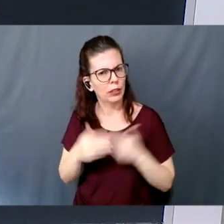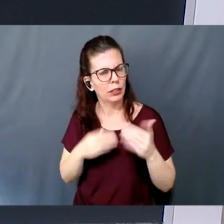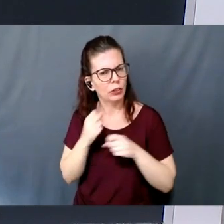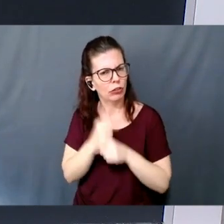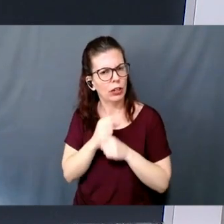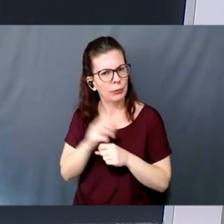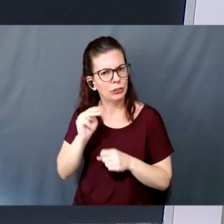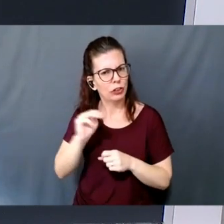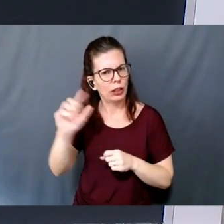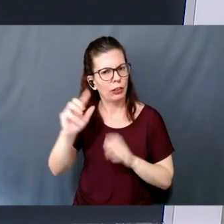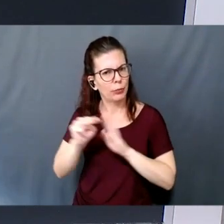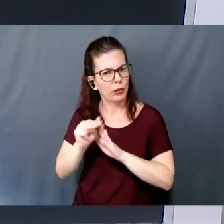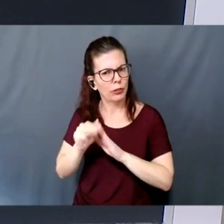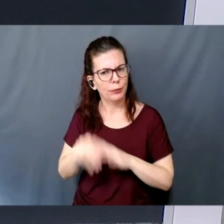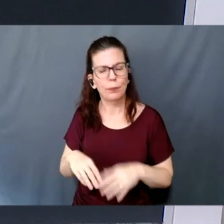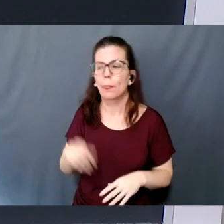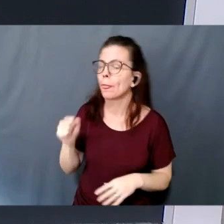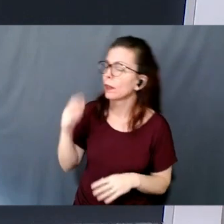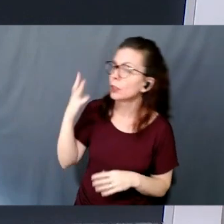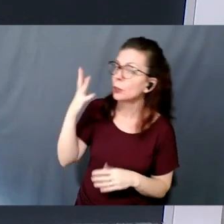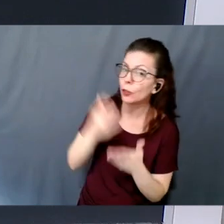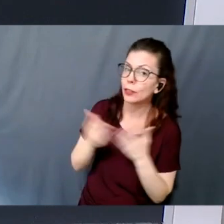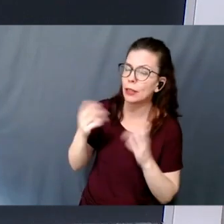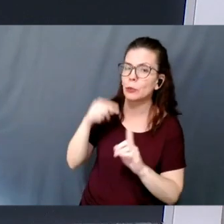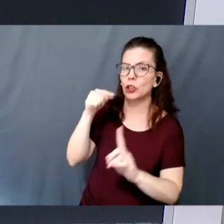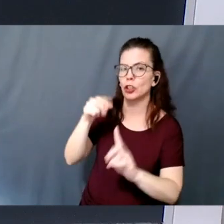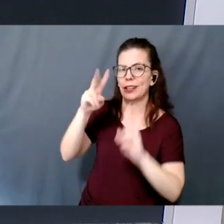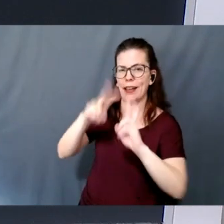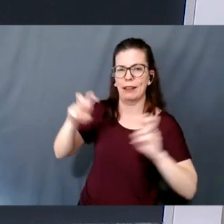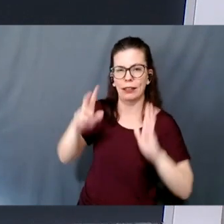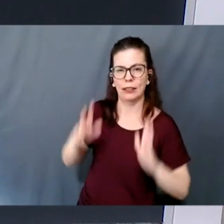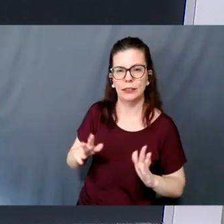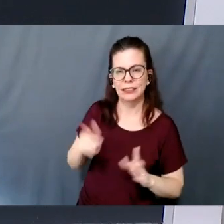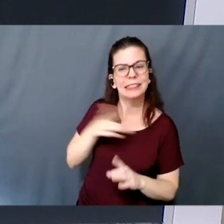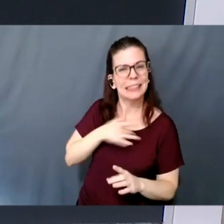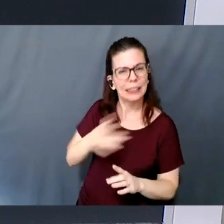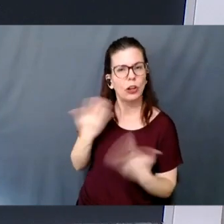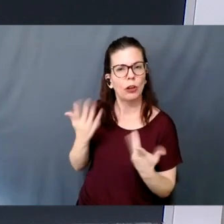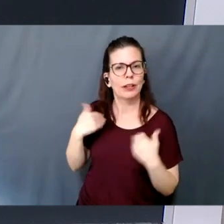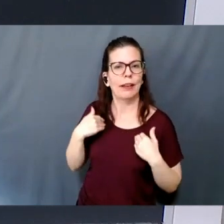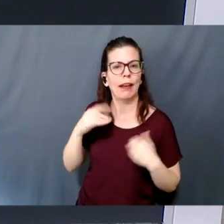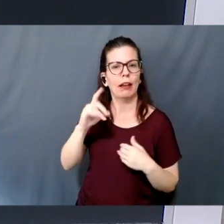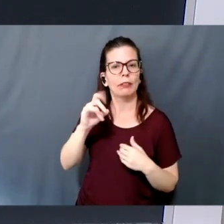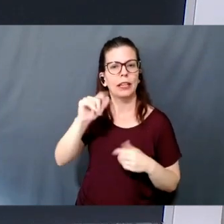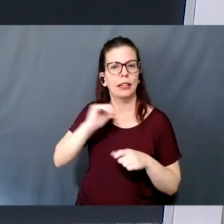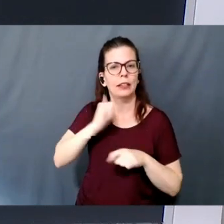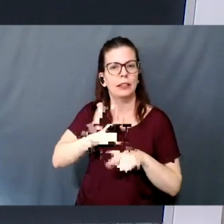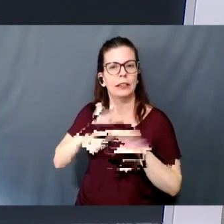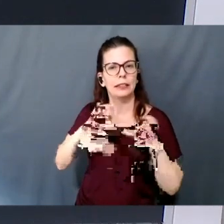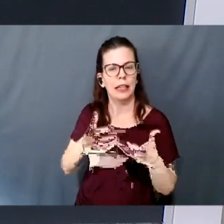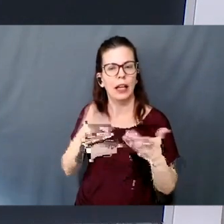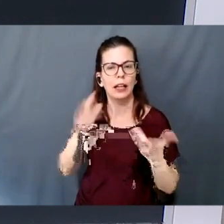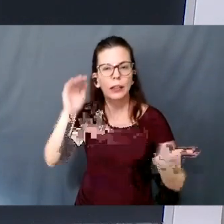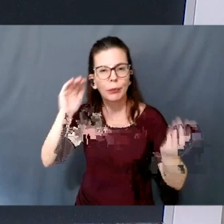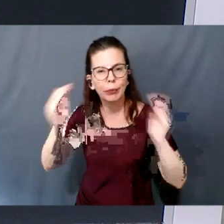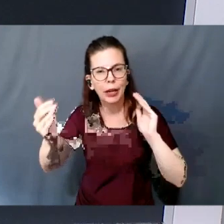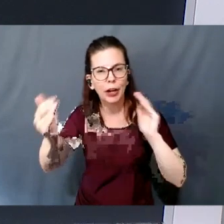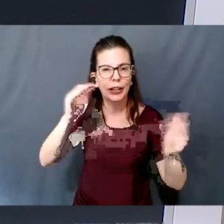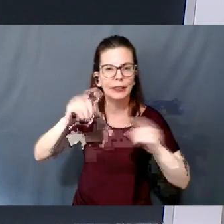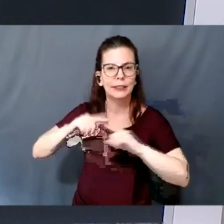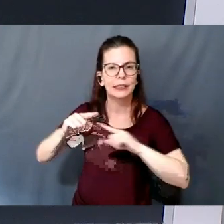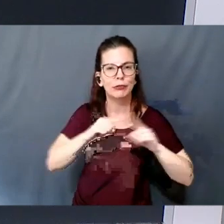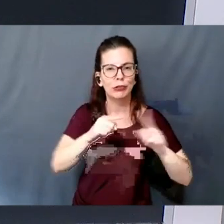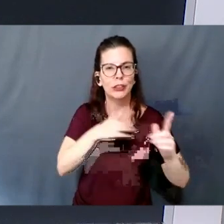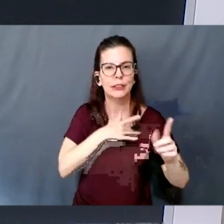beautiful thing when you're looking at an analyst, they already have those data sets, right? They're doing comparisons of different trends, et cetera,